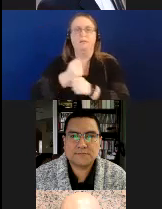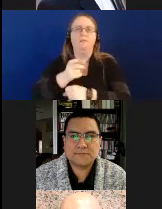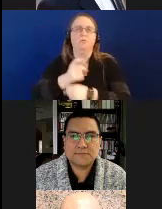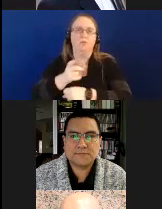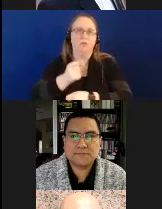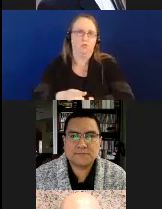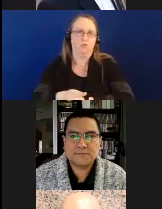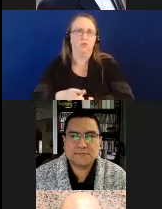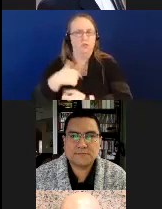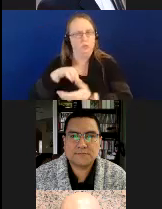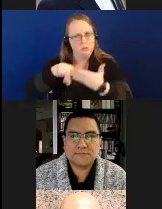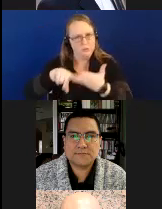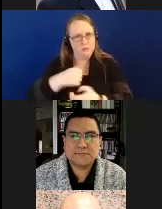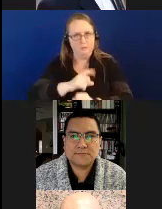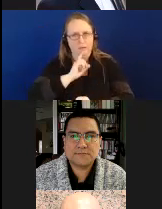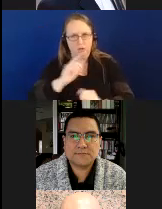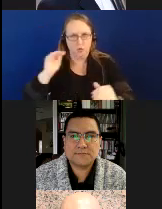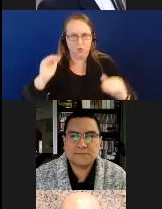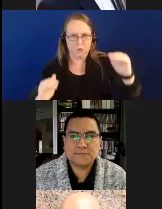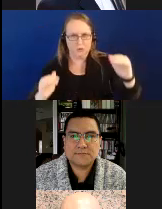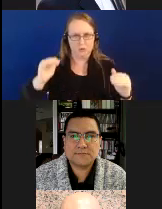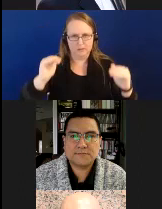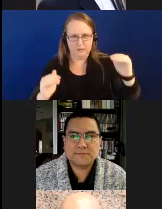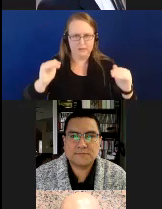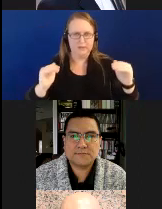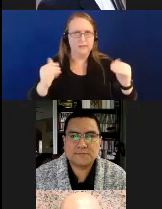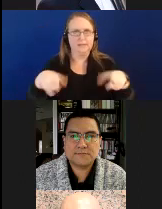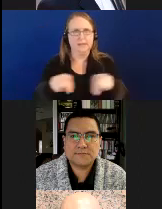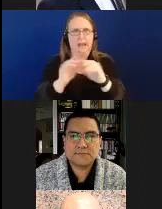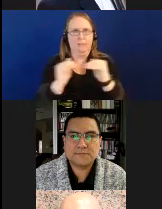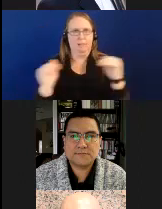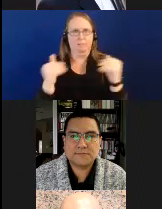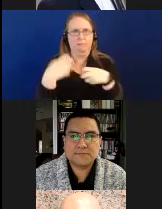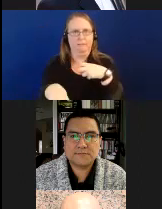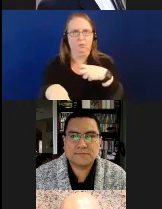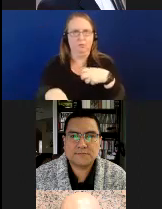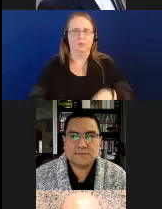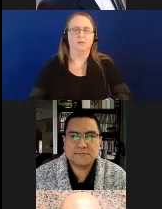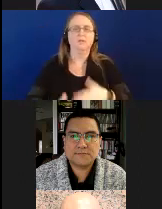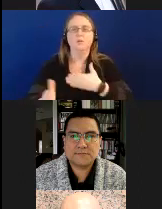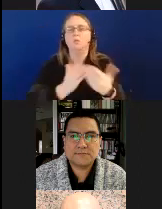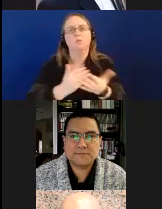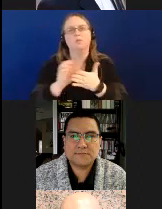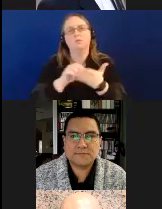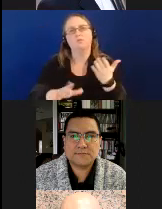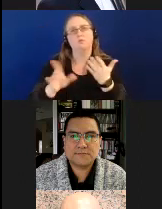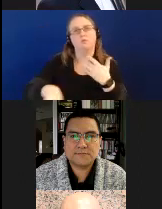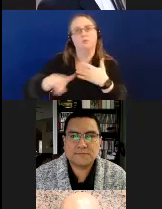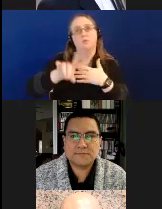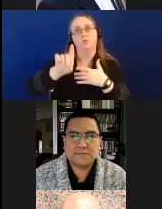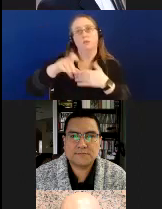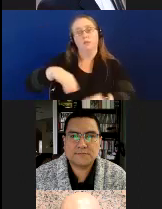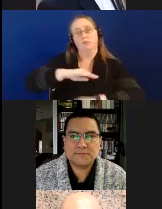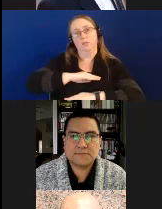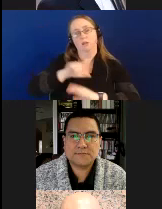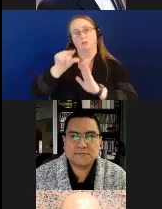sure that the test it's assessing at the same level of difficulty. And so whatever a student needs to meet grade level